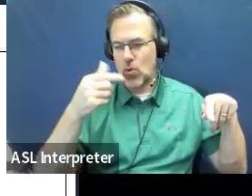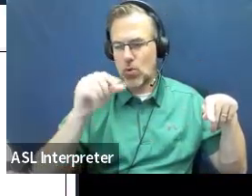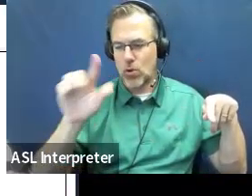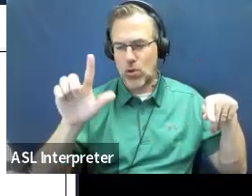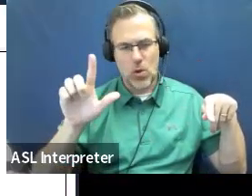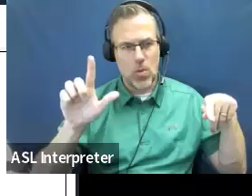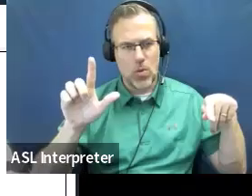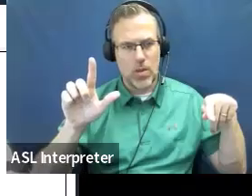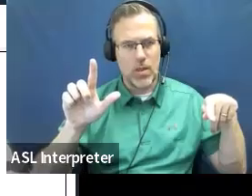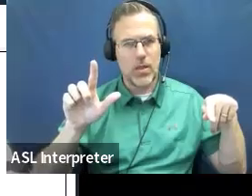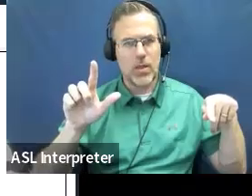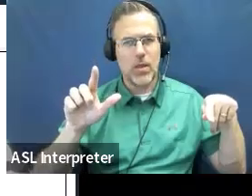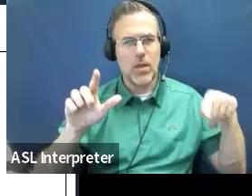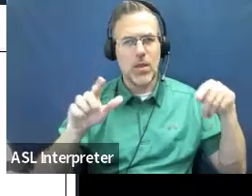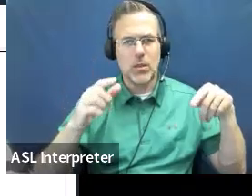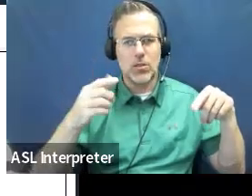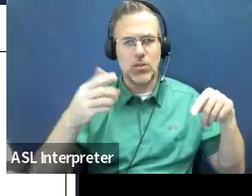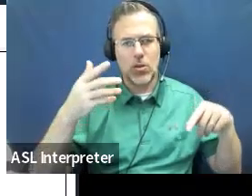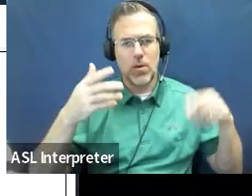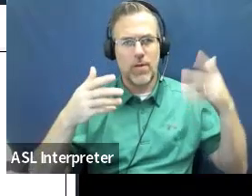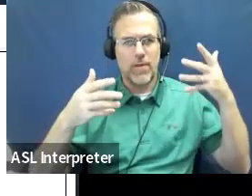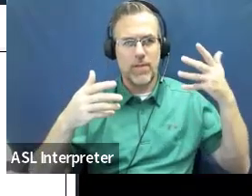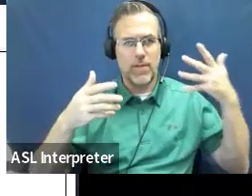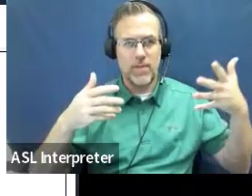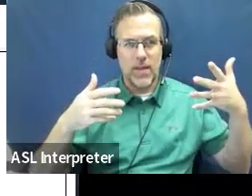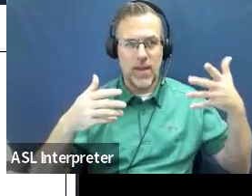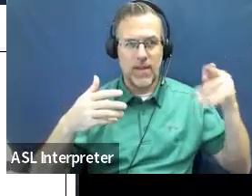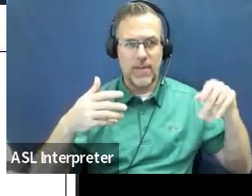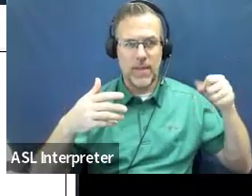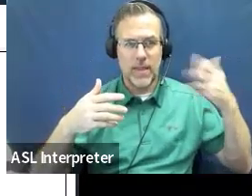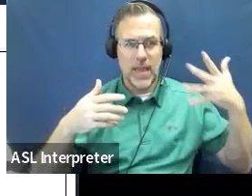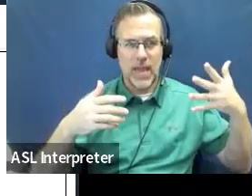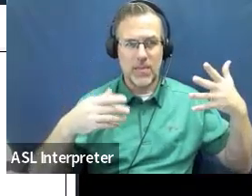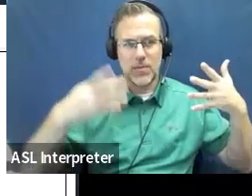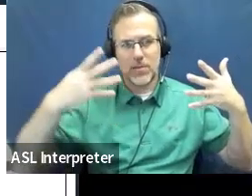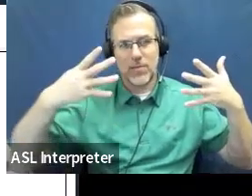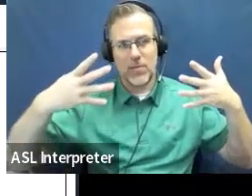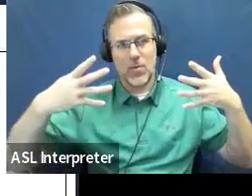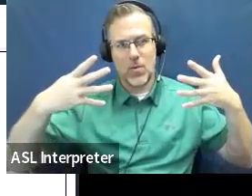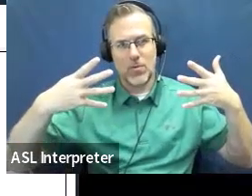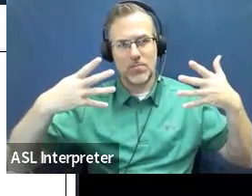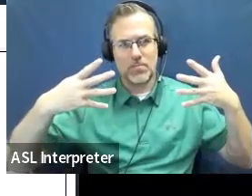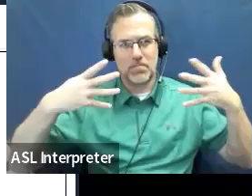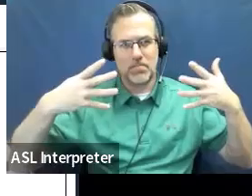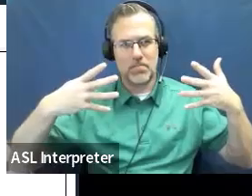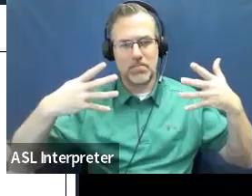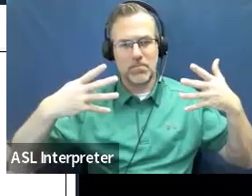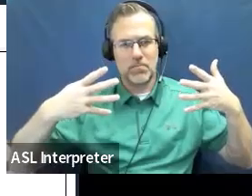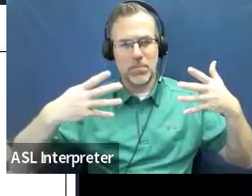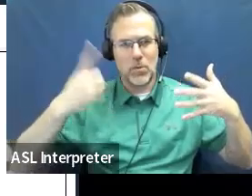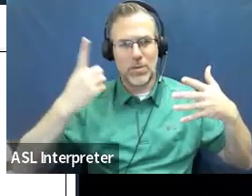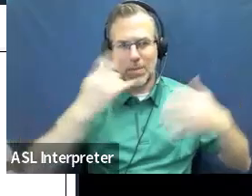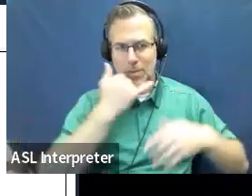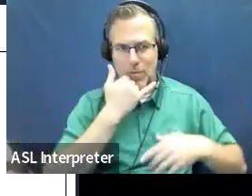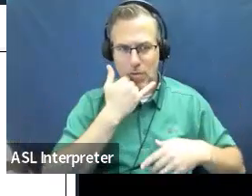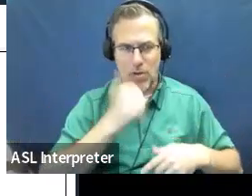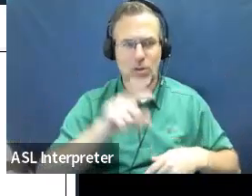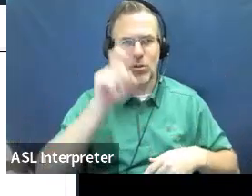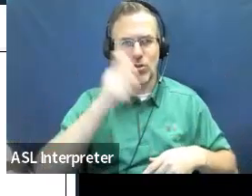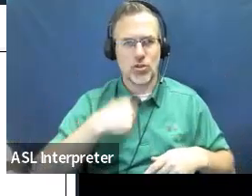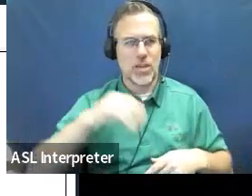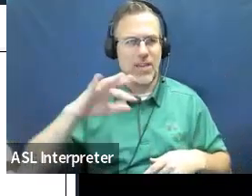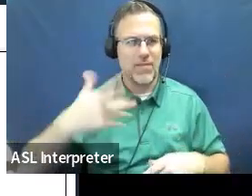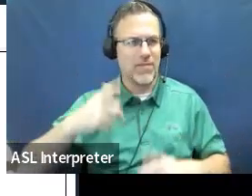So you can see there's 1, 2, 3, 4, 5 gaps, but there's only 4 goals. So automatically I know that there's an extra gap in there. There should be a 5th